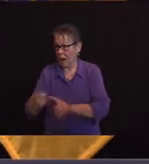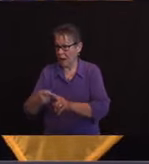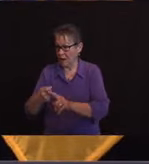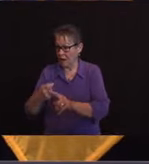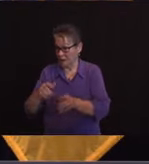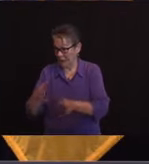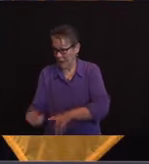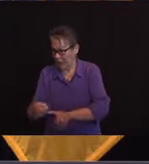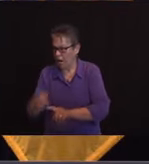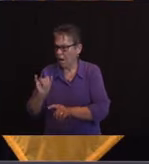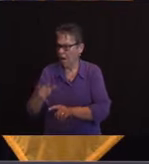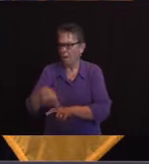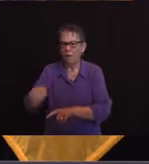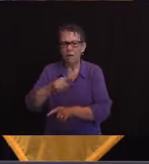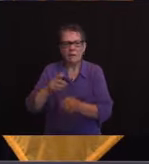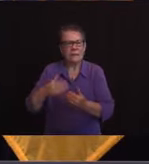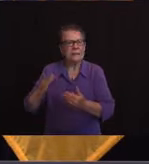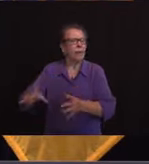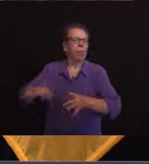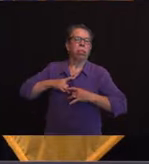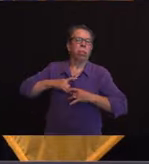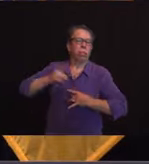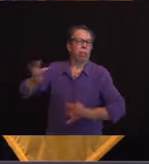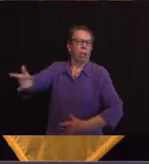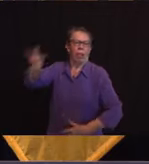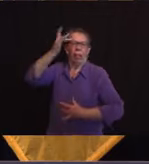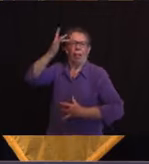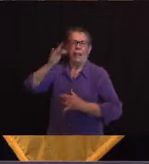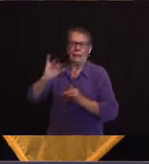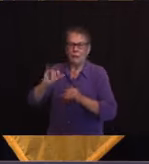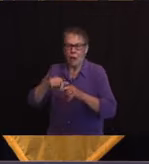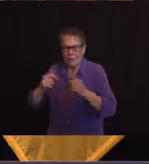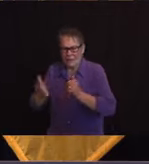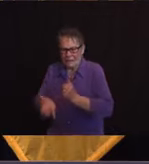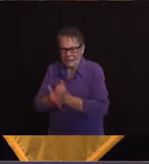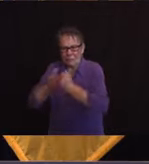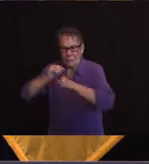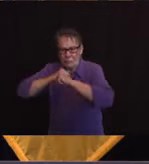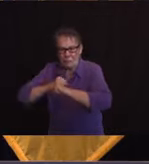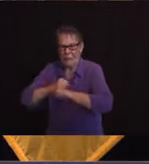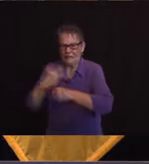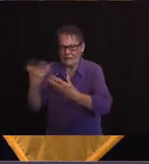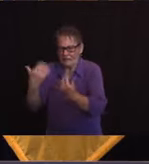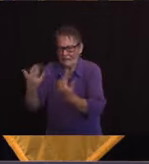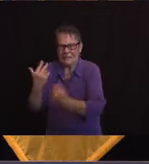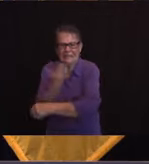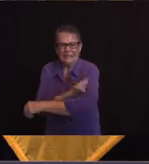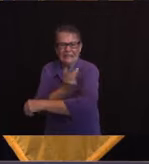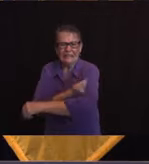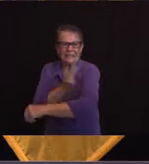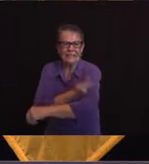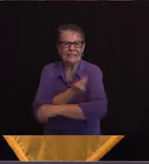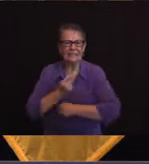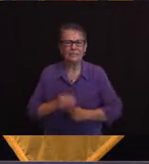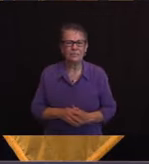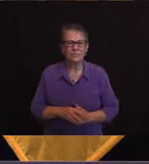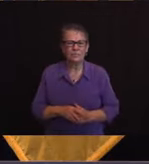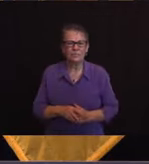you for that. Matt, good afternoon. Good afternoon, Governor. My colleagues and I have heard from a bunch of folks this morning that they didn't receive